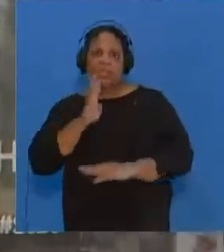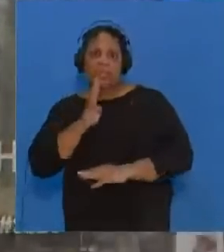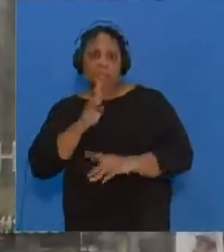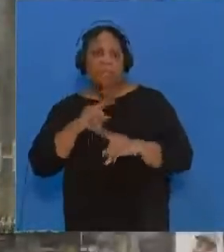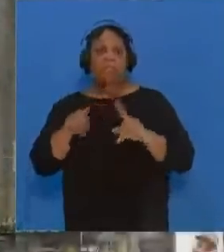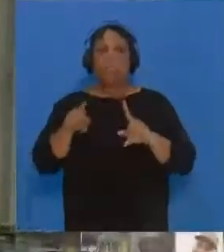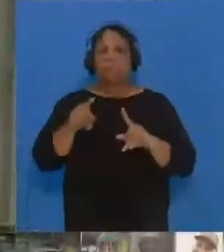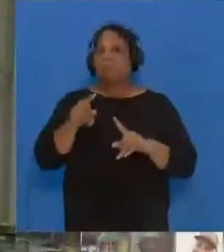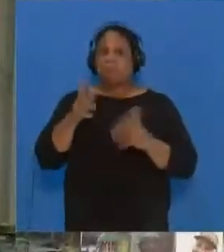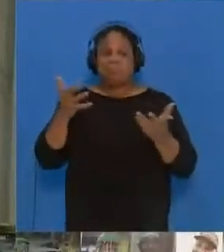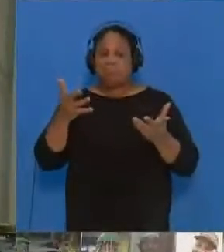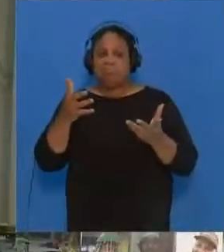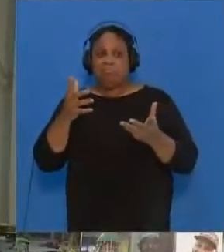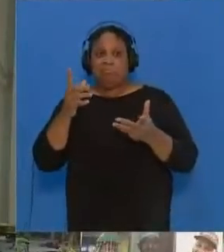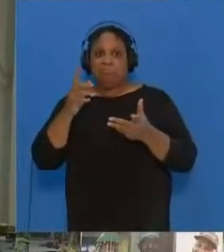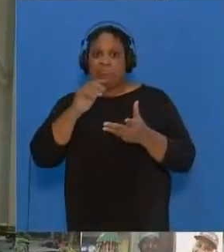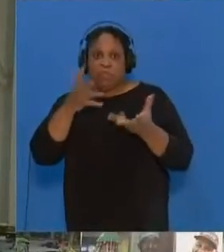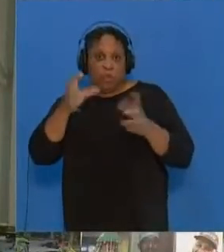Next.